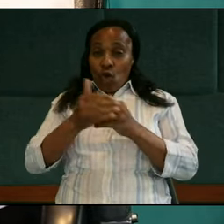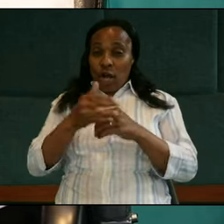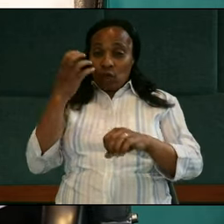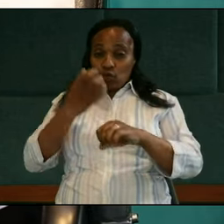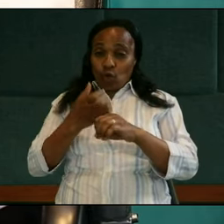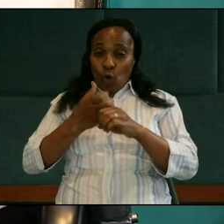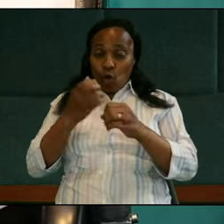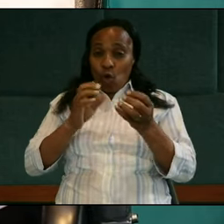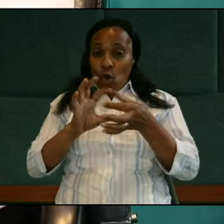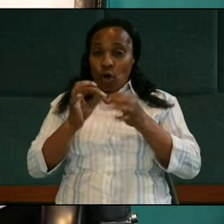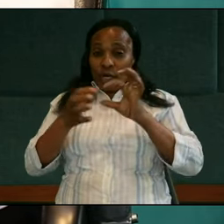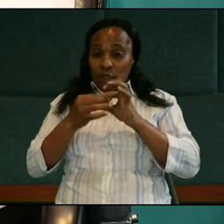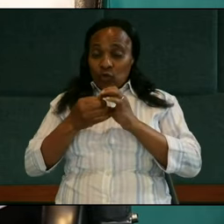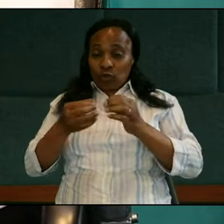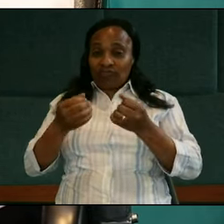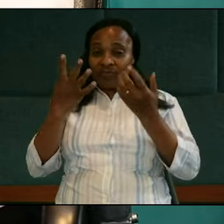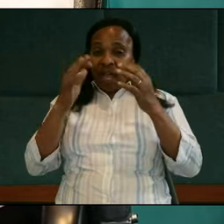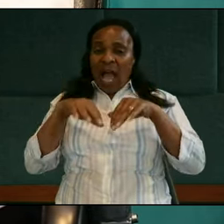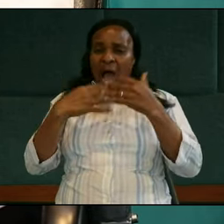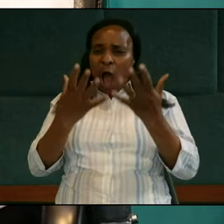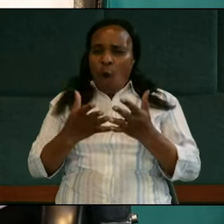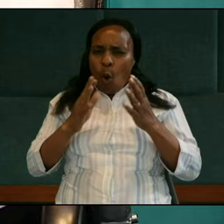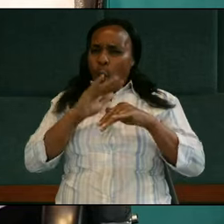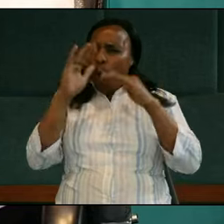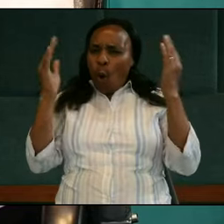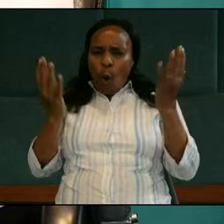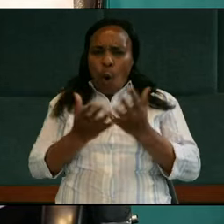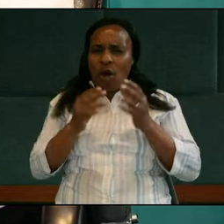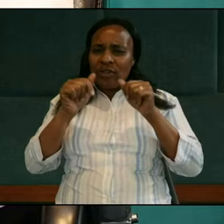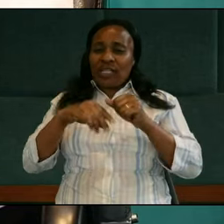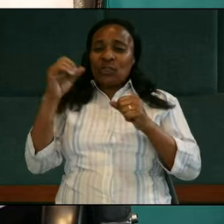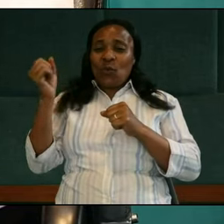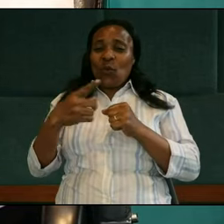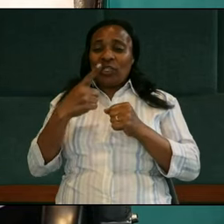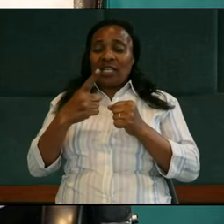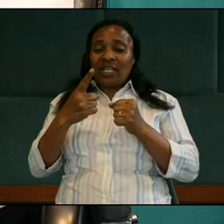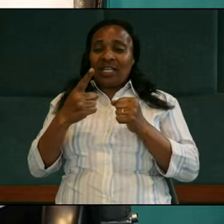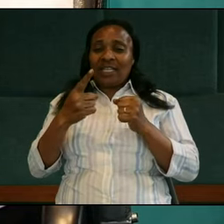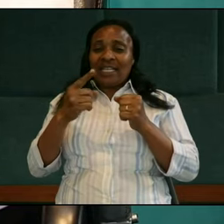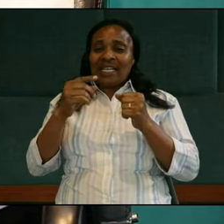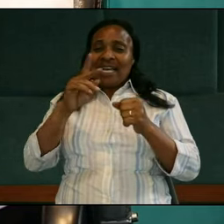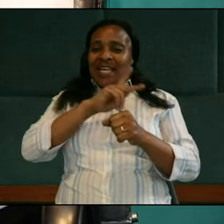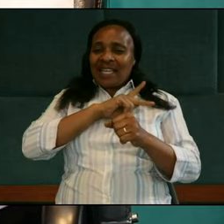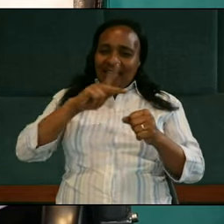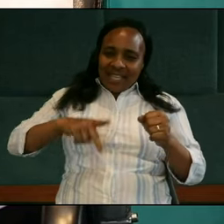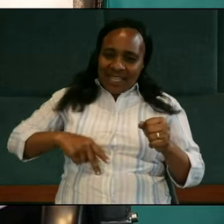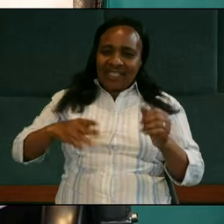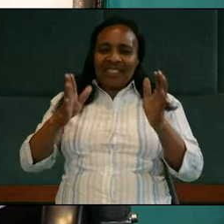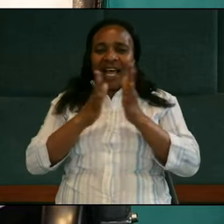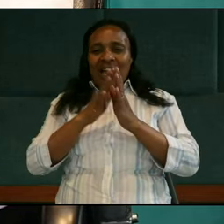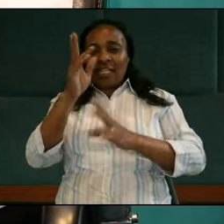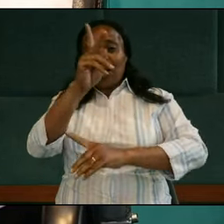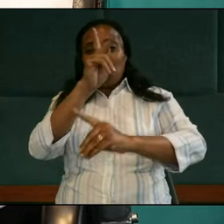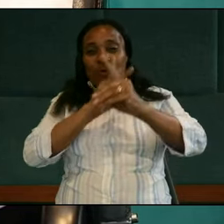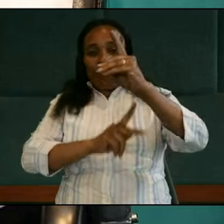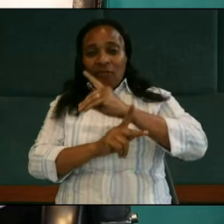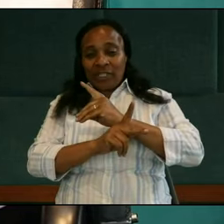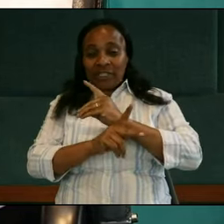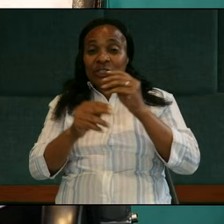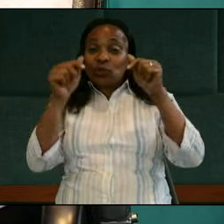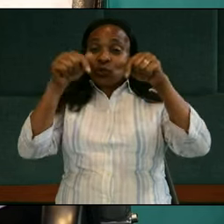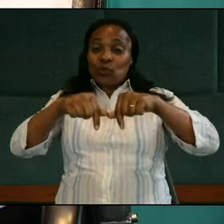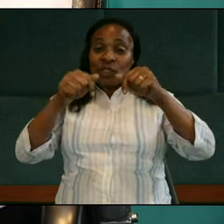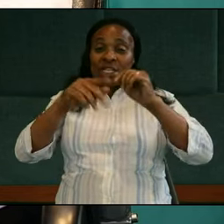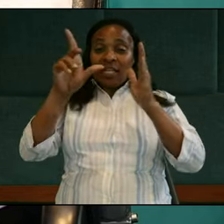lesson recording. Our theme for the whole of this quarter is Kings and Prophets. And